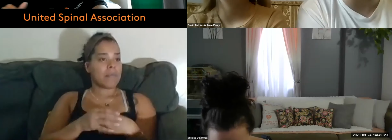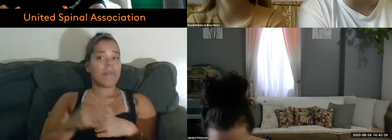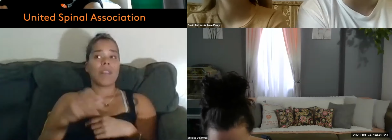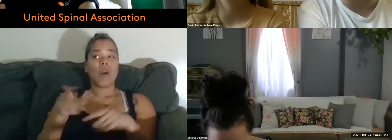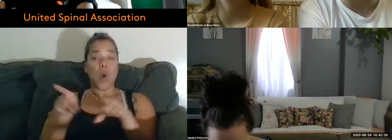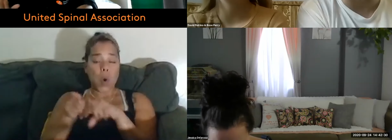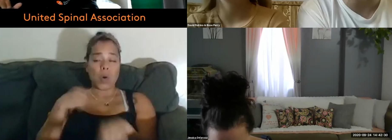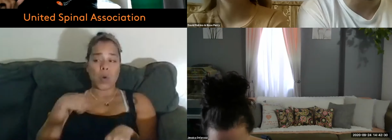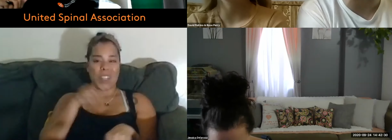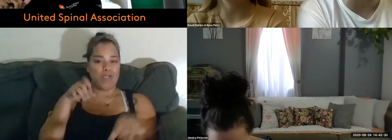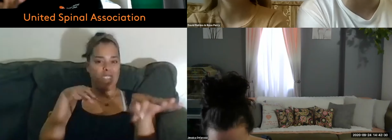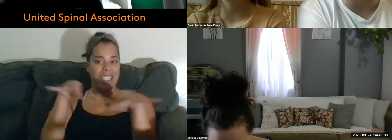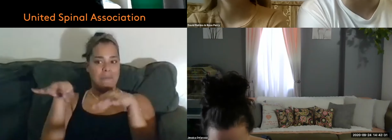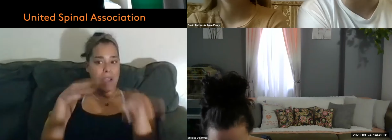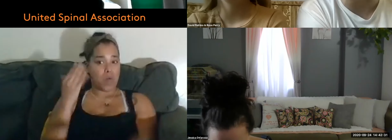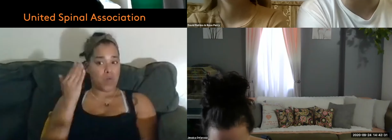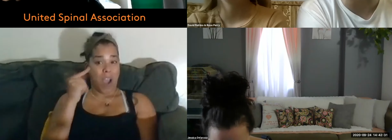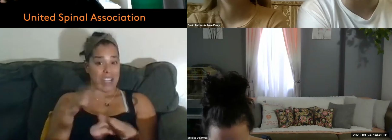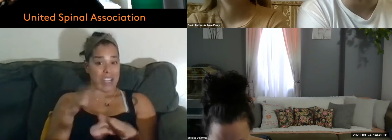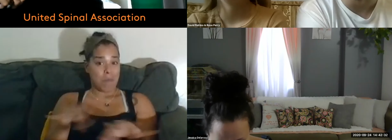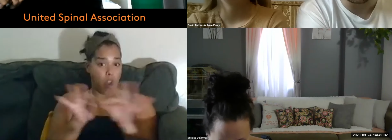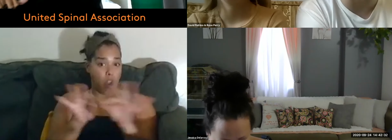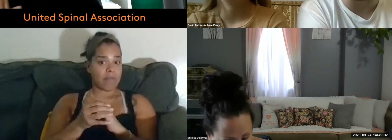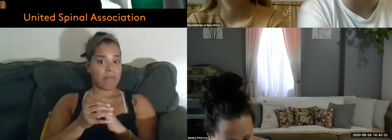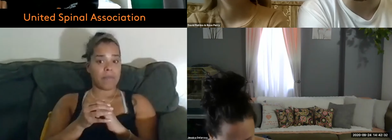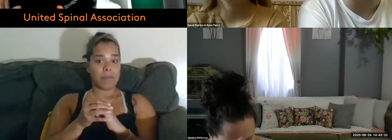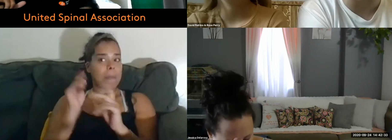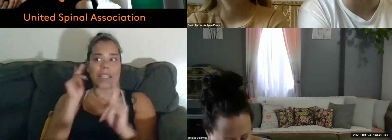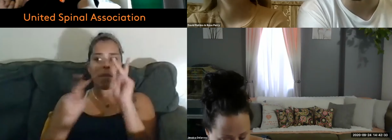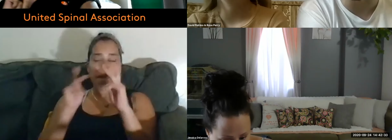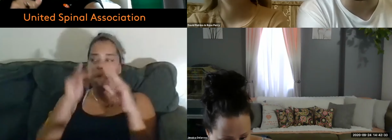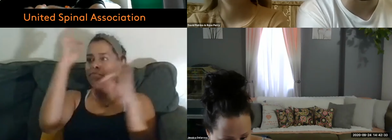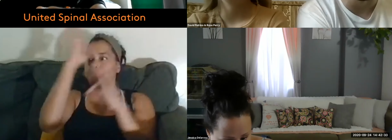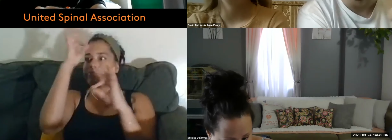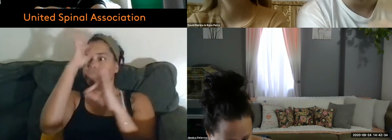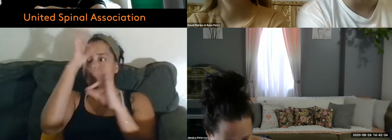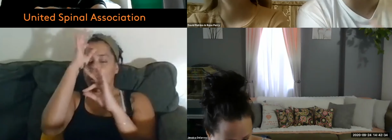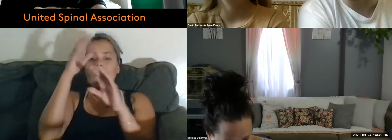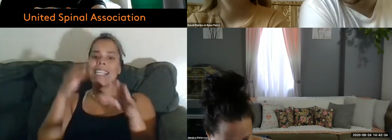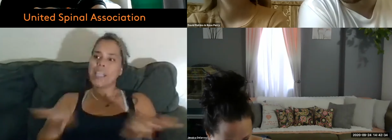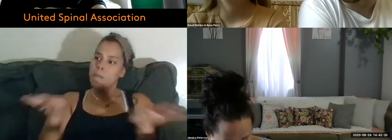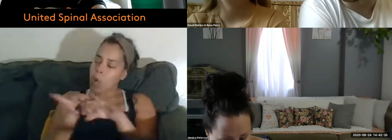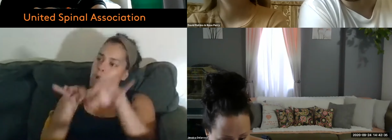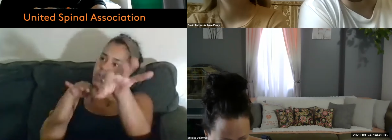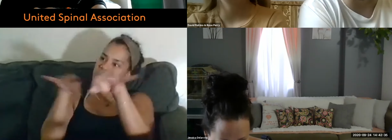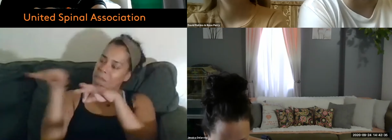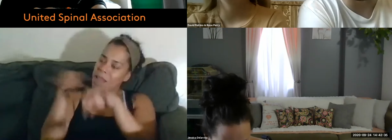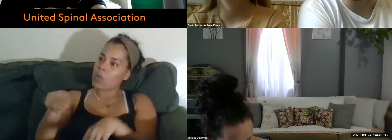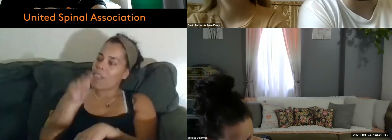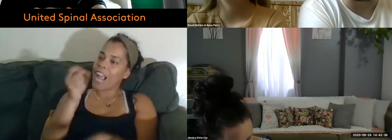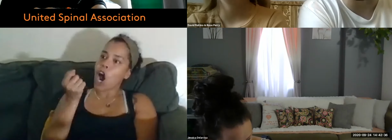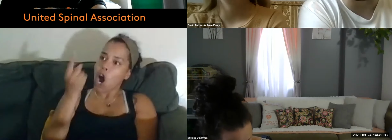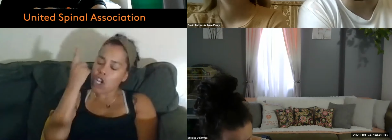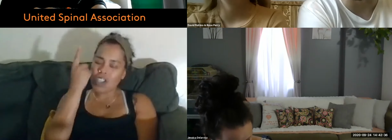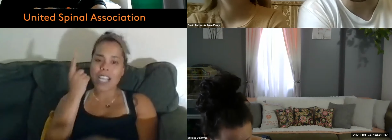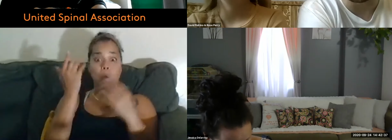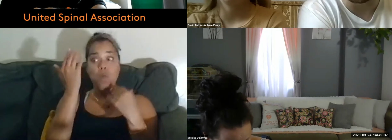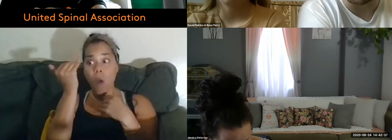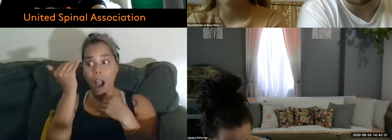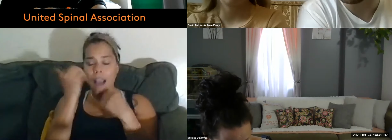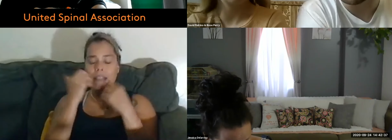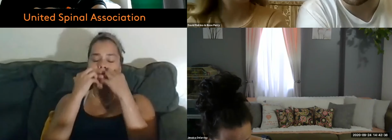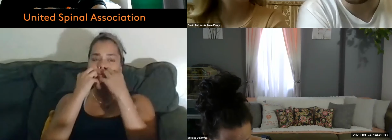because even if people know, they don't always understand exactly why it's so important. There's, you know, I promise you, there is a large percentage of the